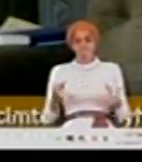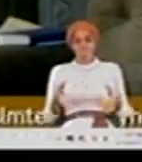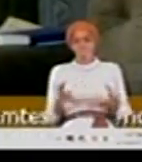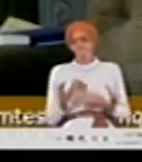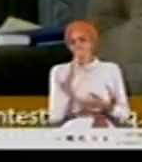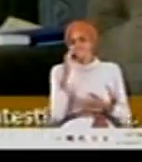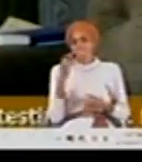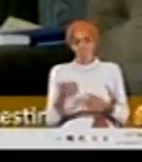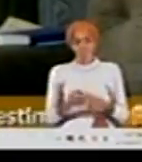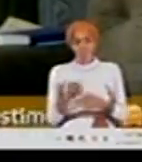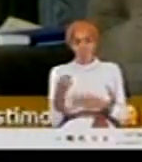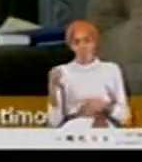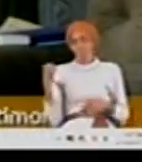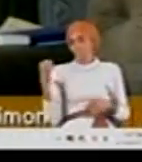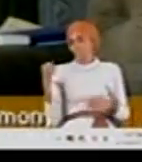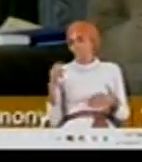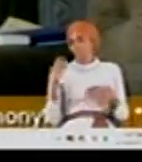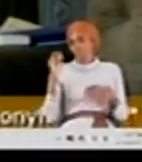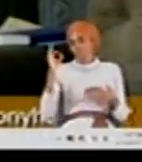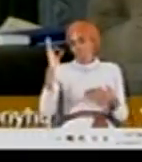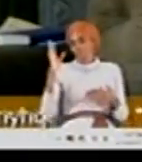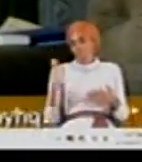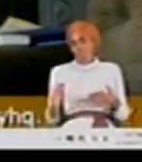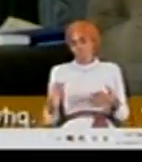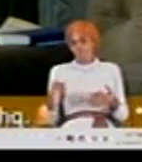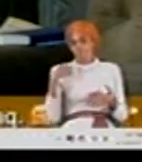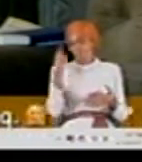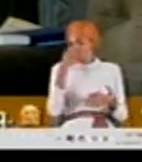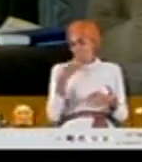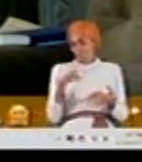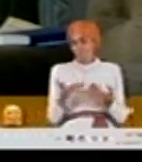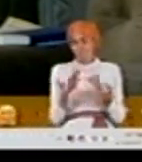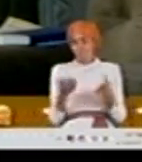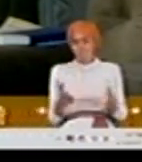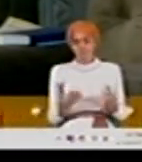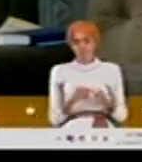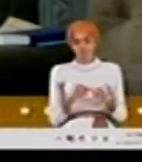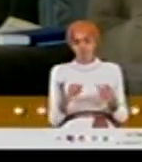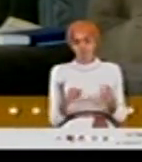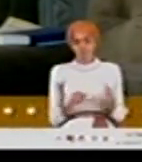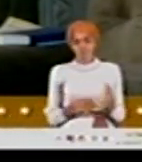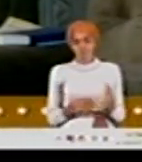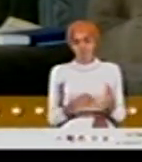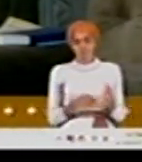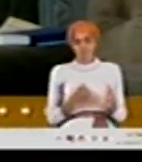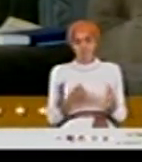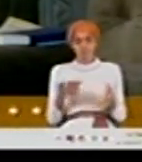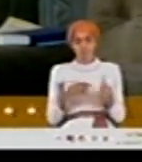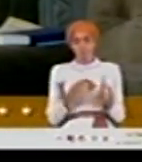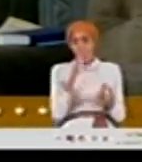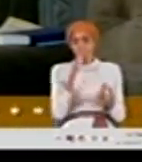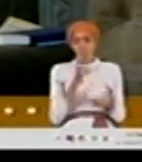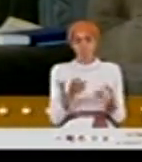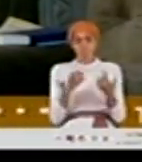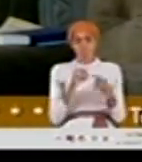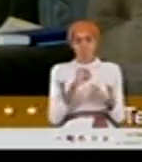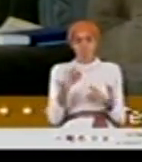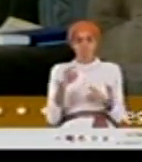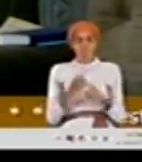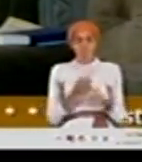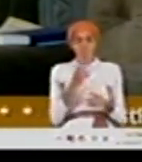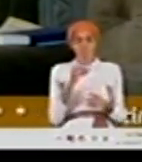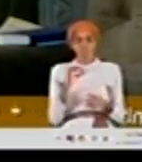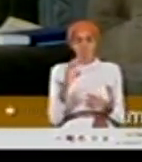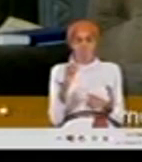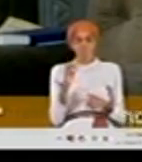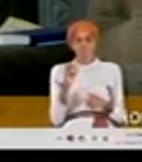GS official Facebook page this is coming from Julius Victor from River